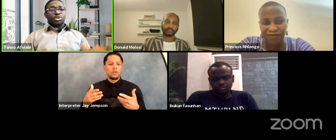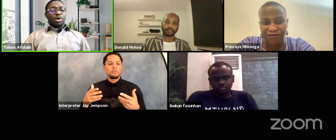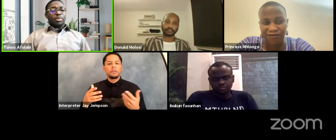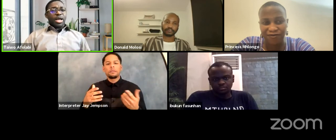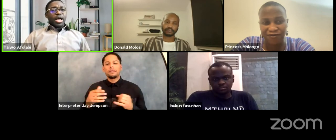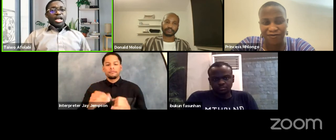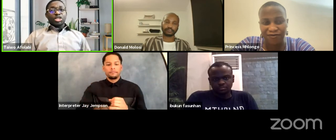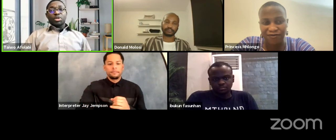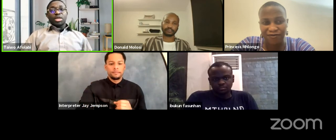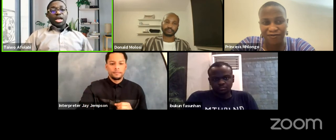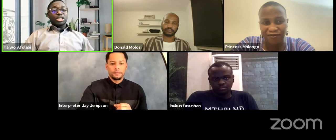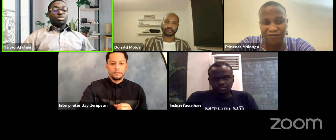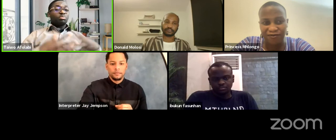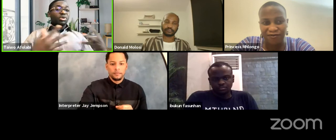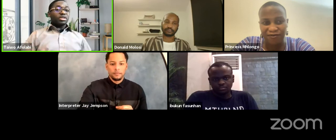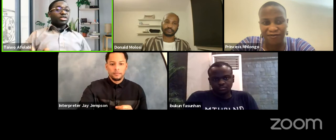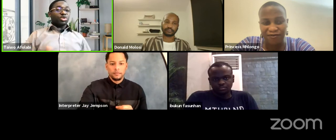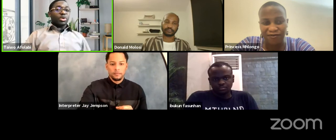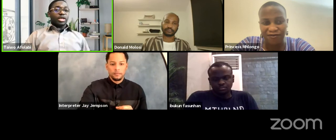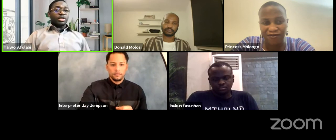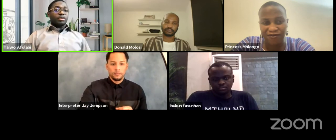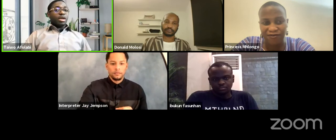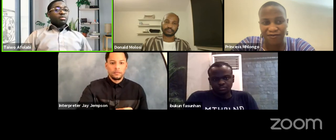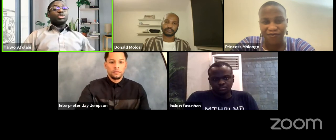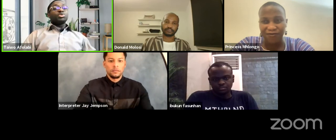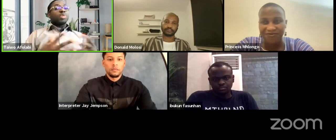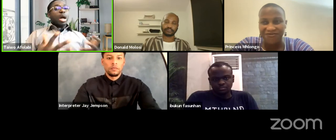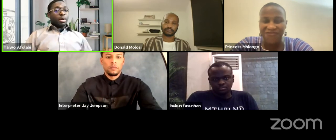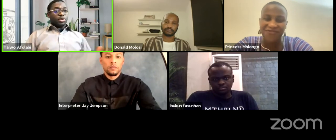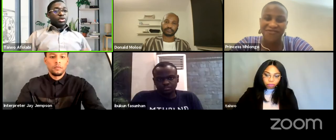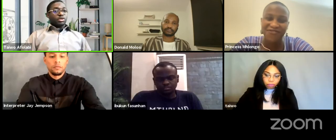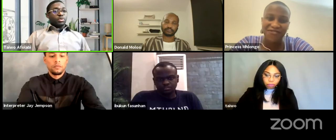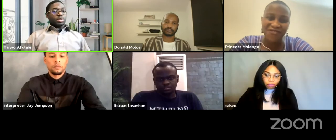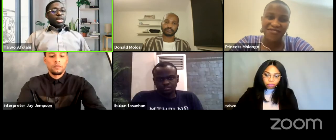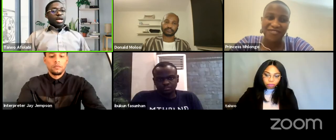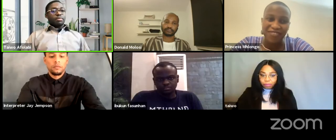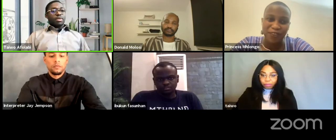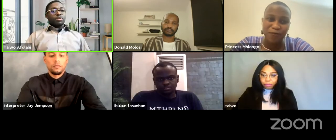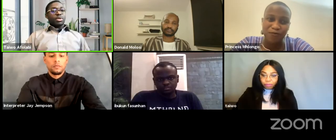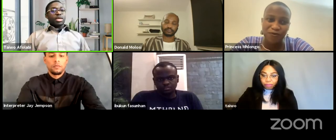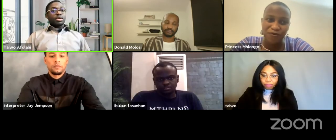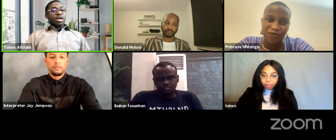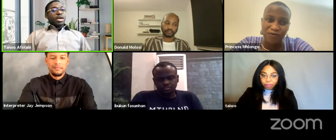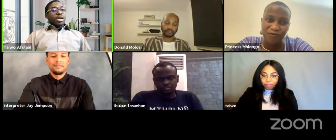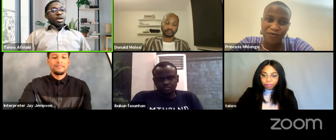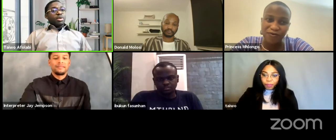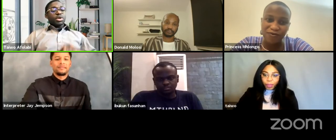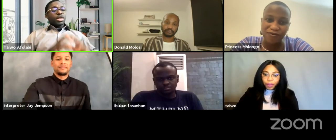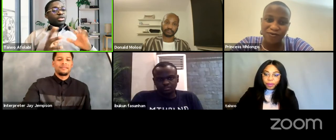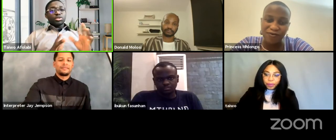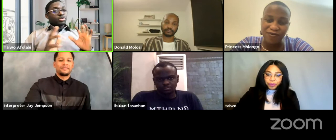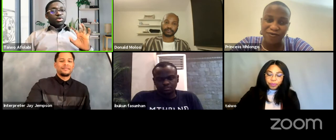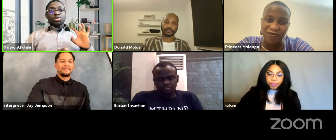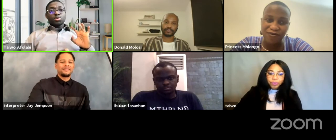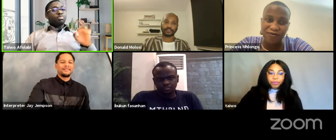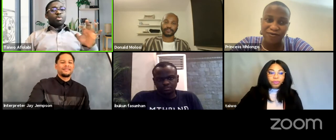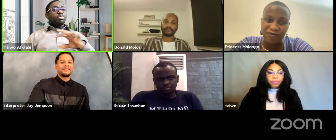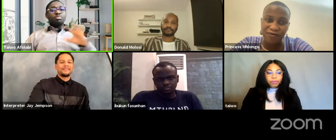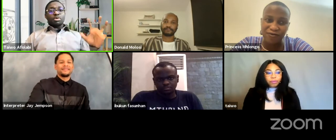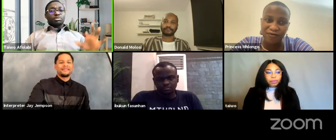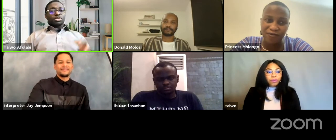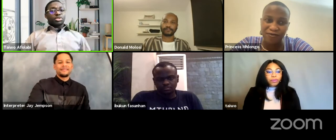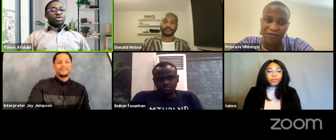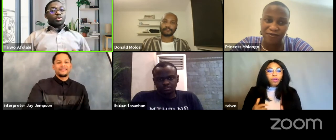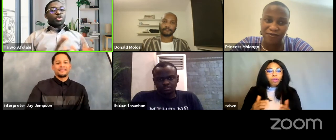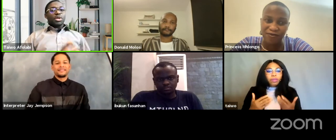just want to drop as we bring this to an end, maybe to wrap up your thoughts. And we can just go boom,